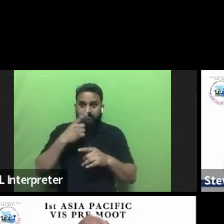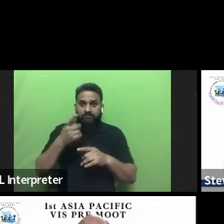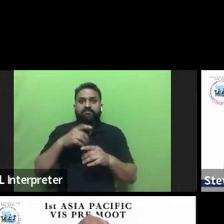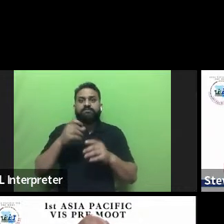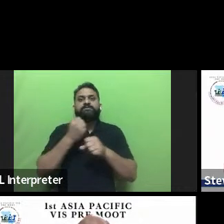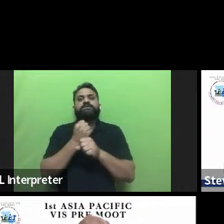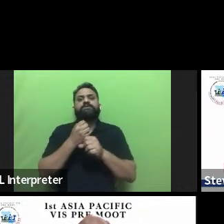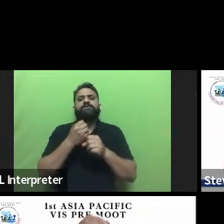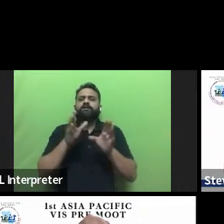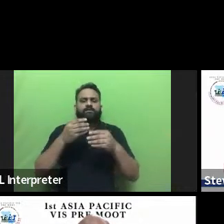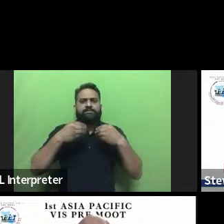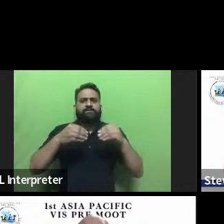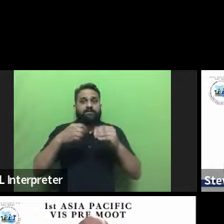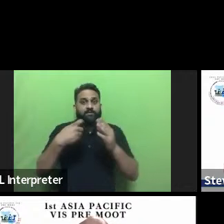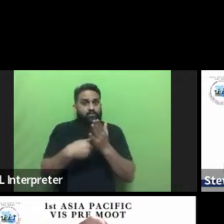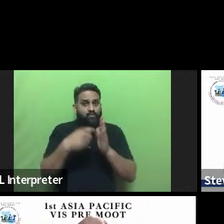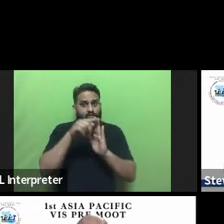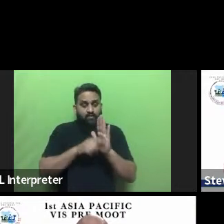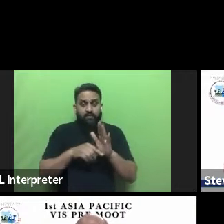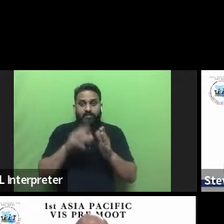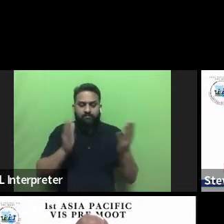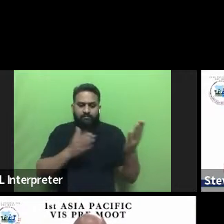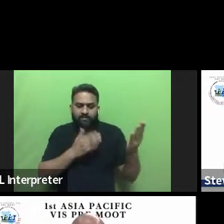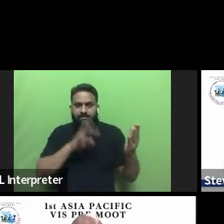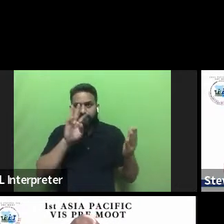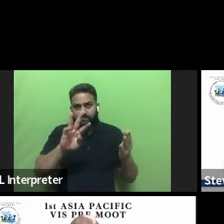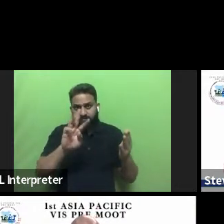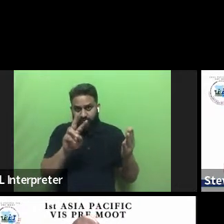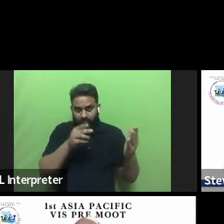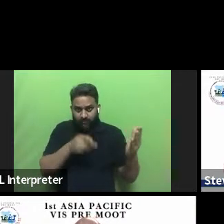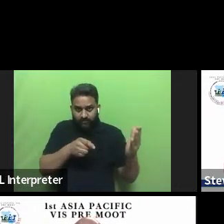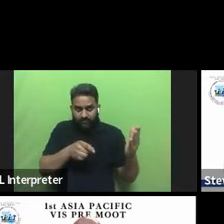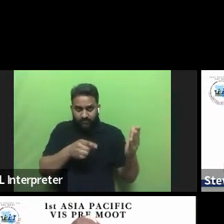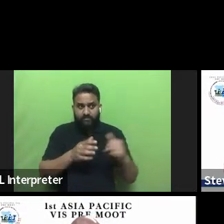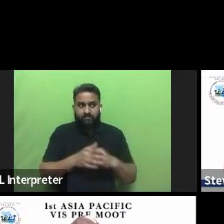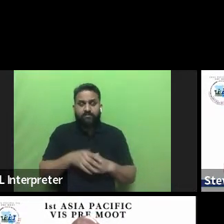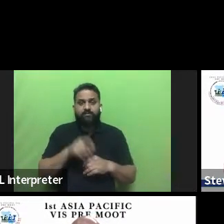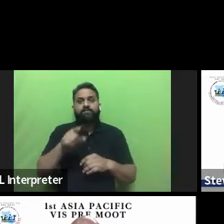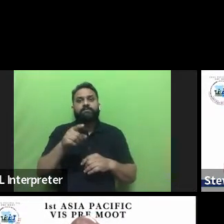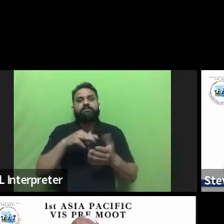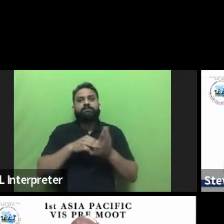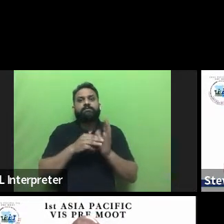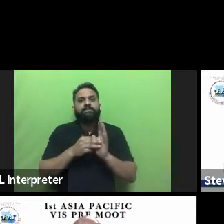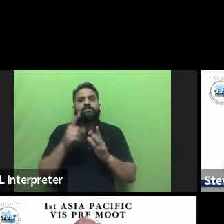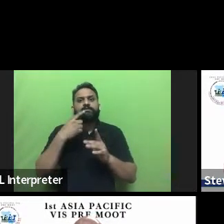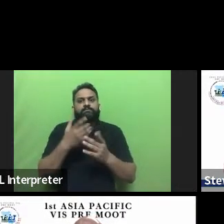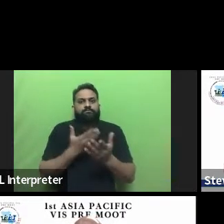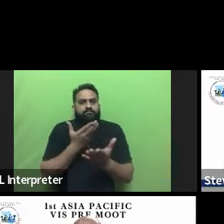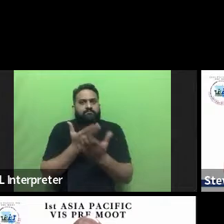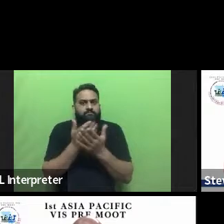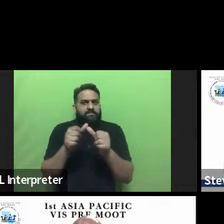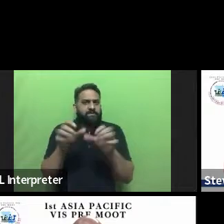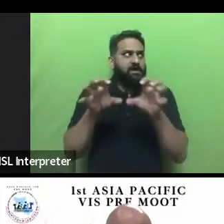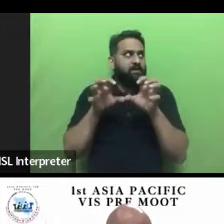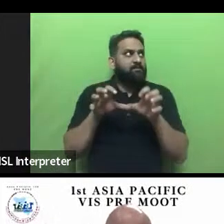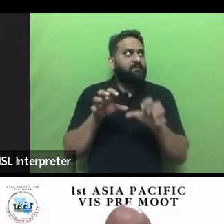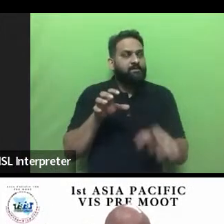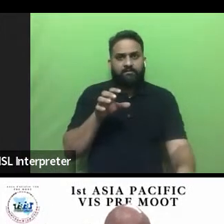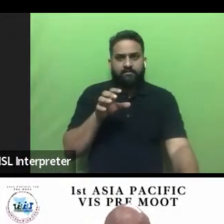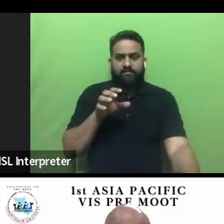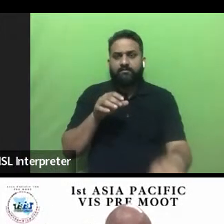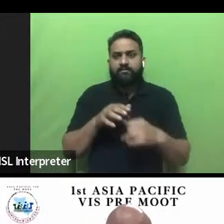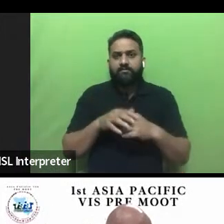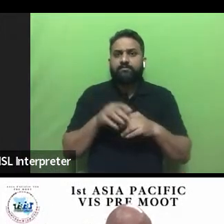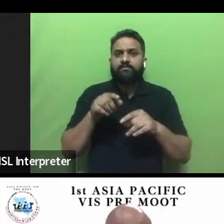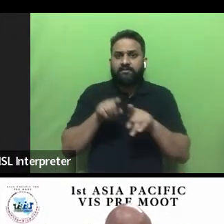as provided in page 32 of the record, which provides the arbitration agreement. However, it is